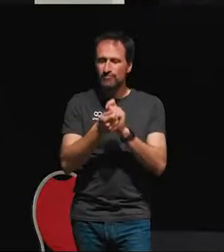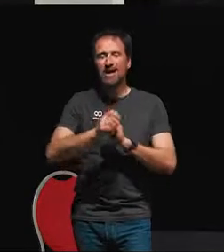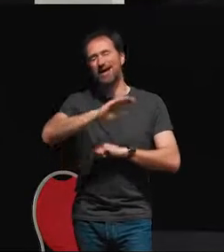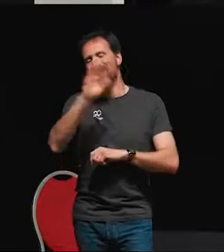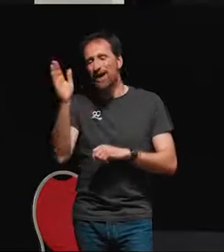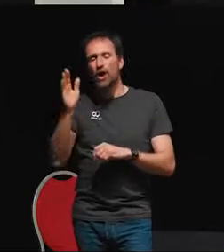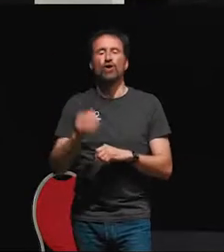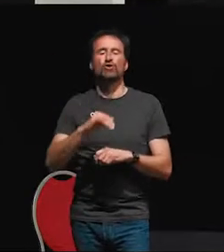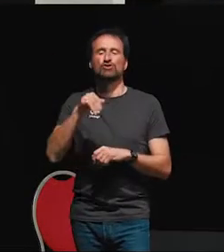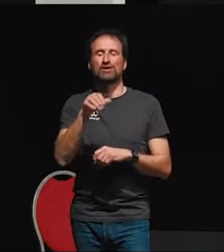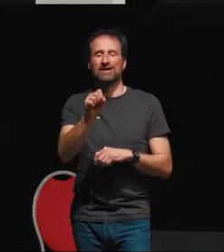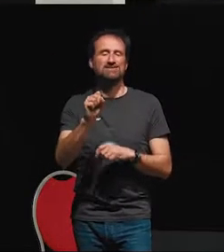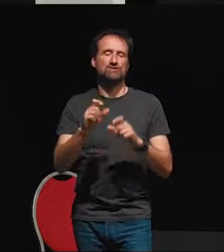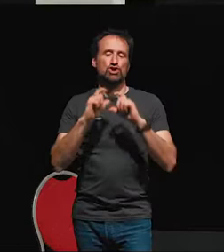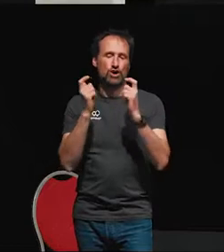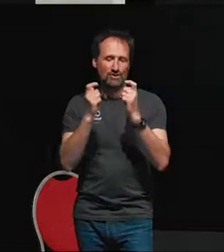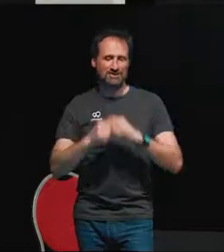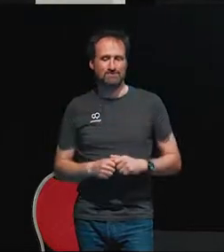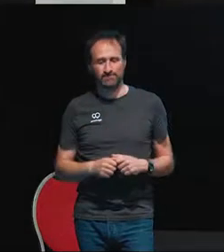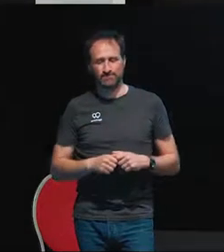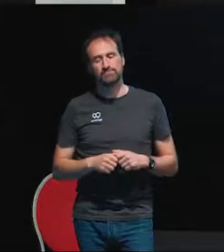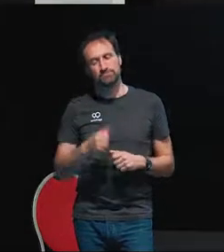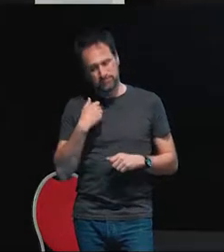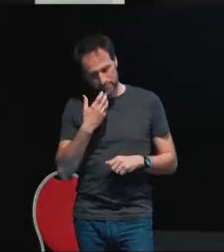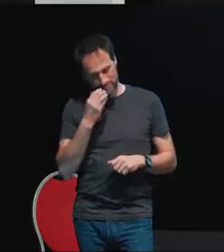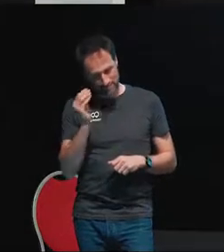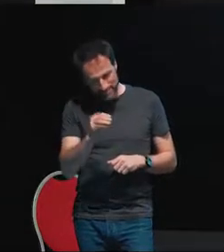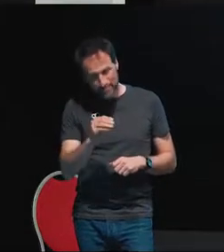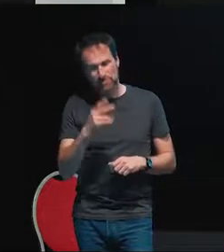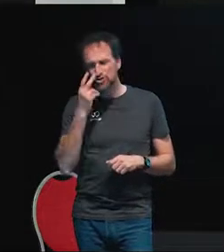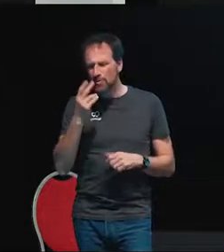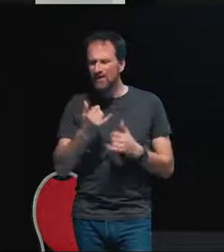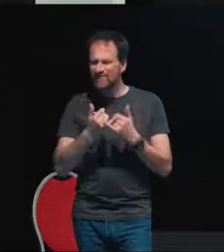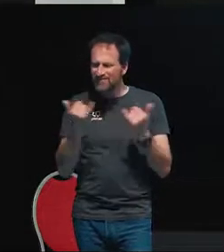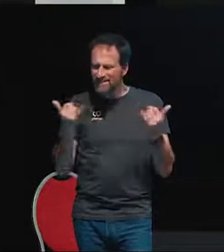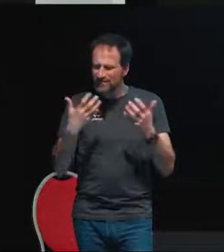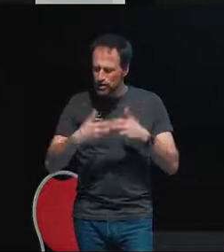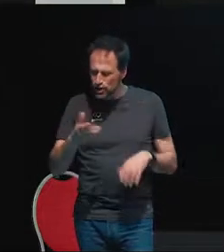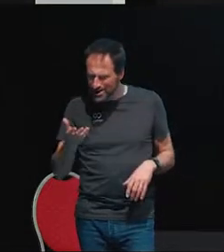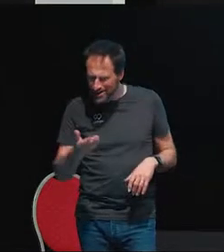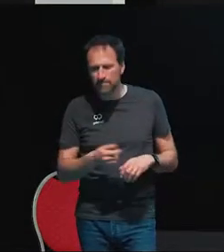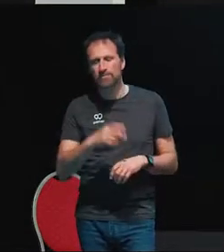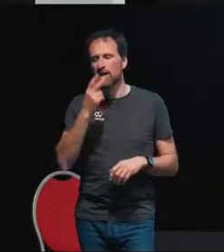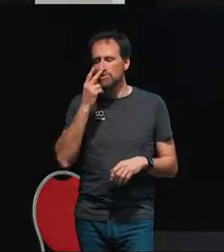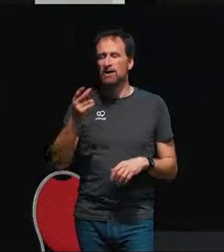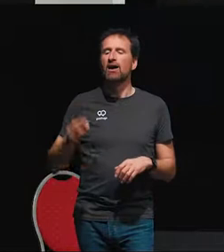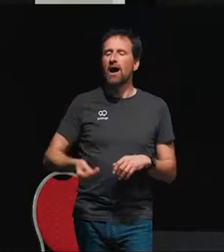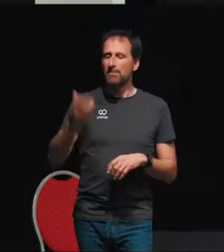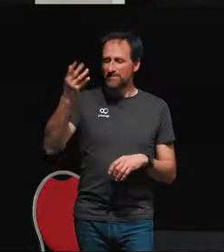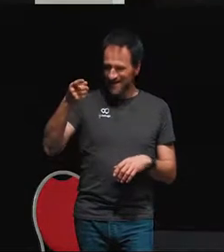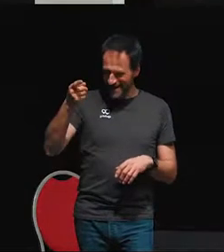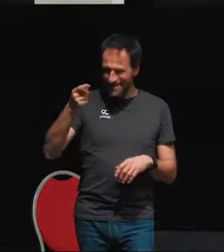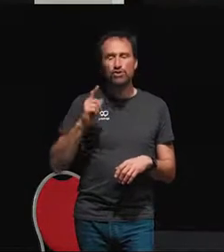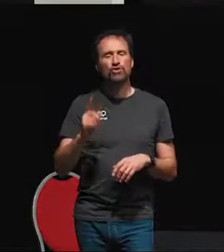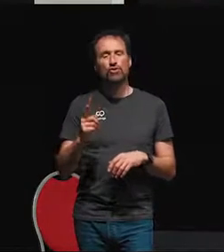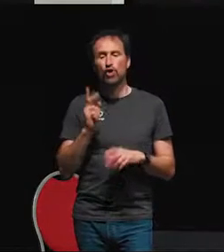want to write this and I want to see how this actually works so you see it made this update and even though